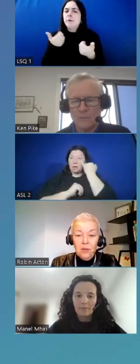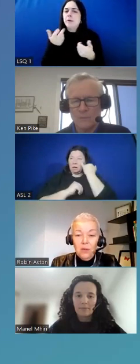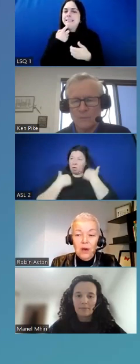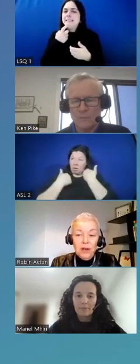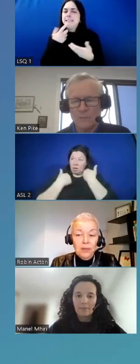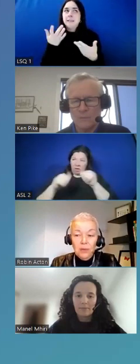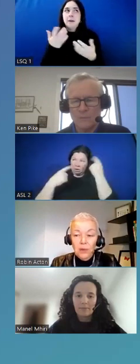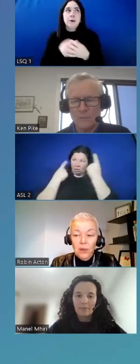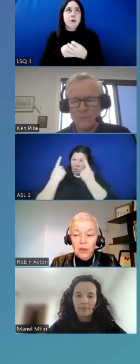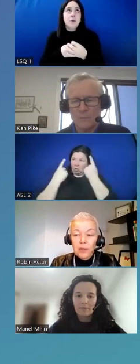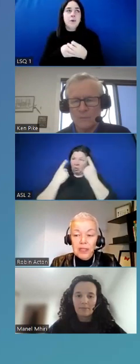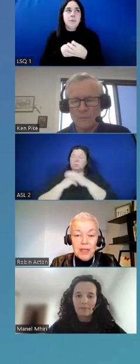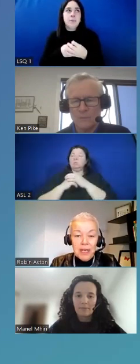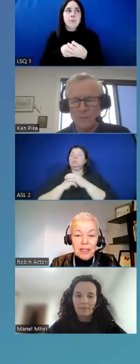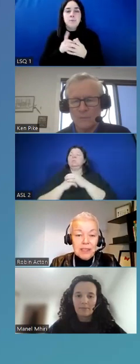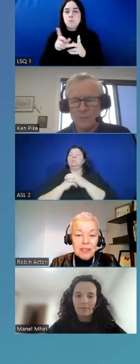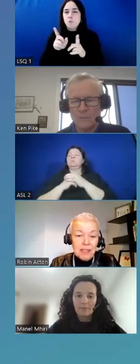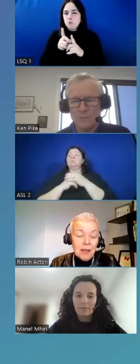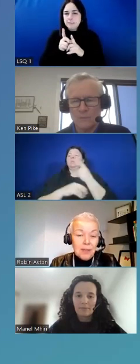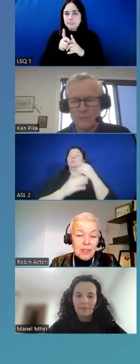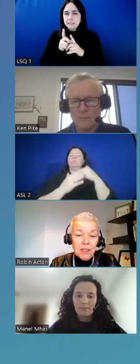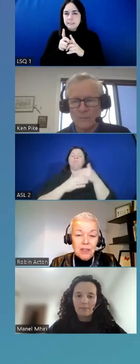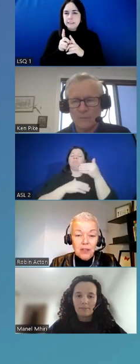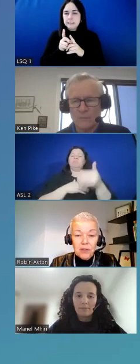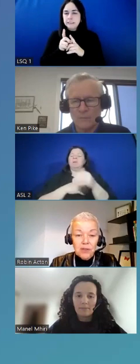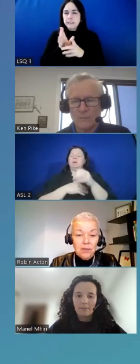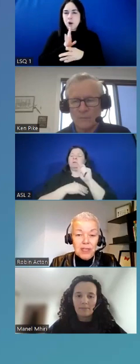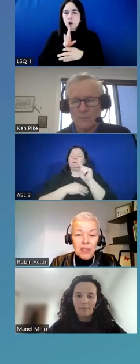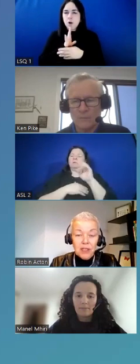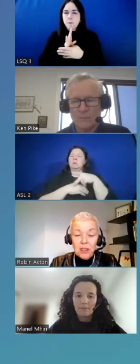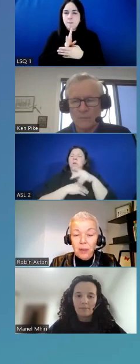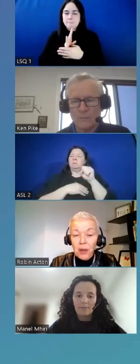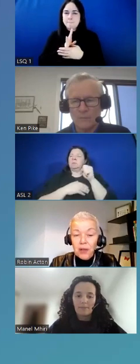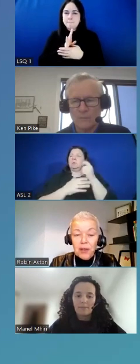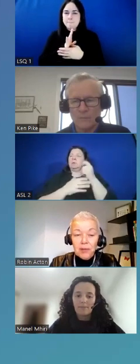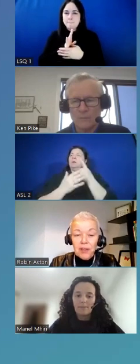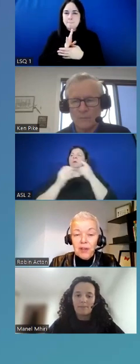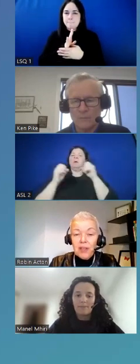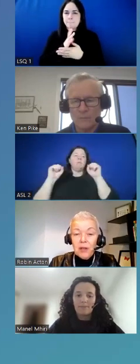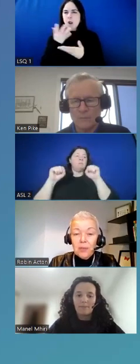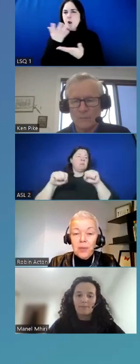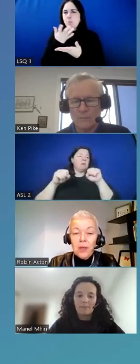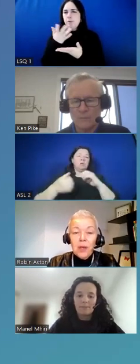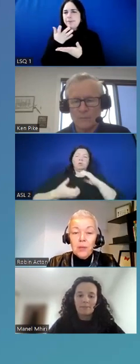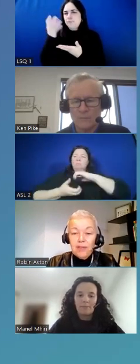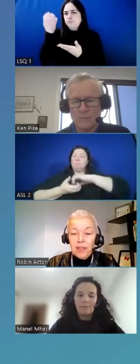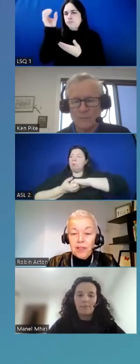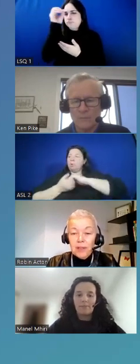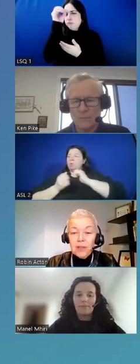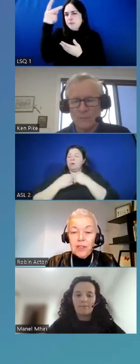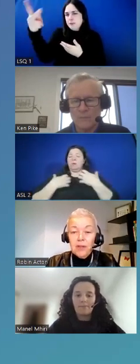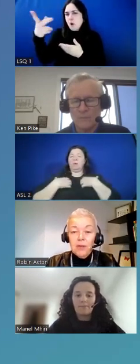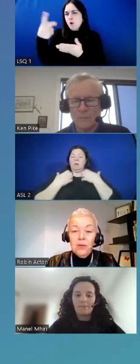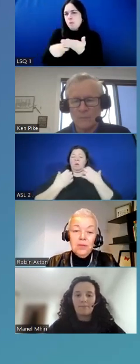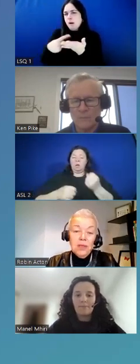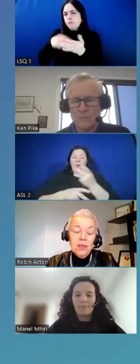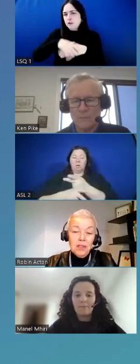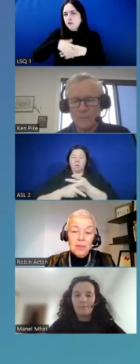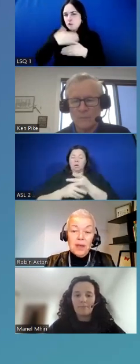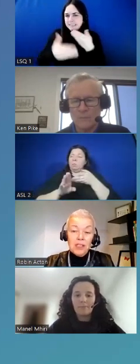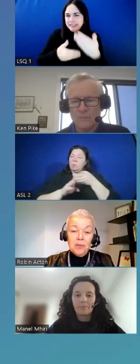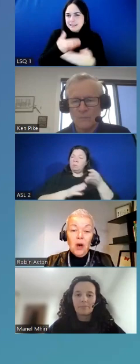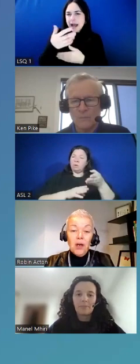thoughts on what would be some next steps in terms of potentially partnering with healthcare professionals